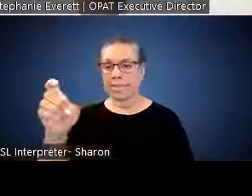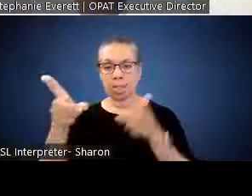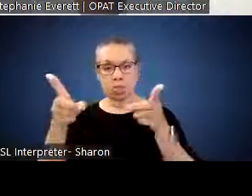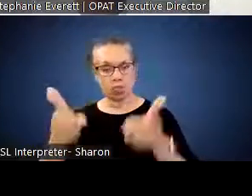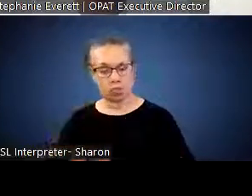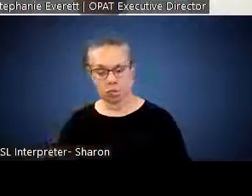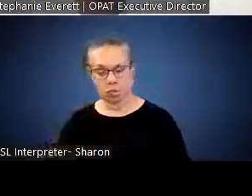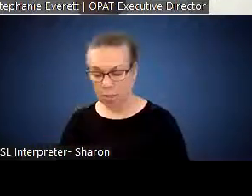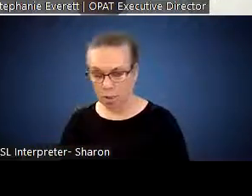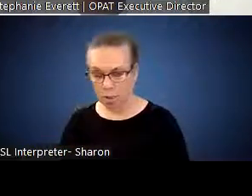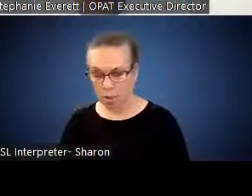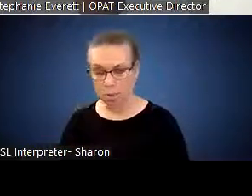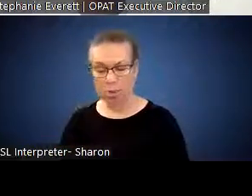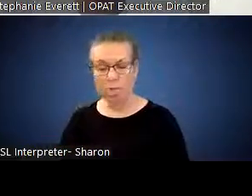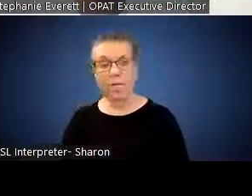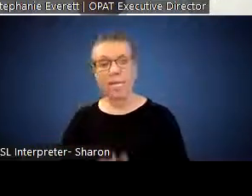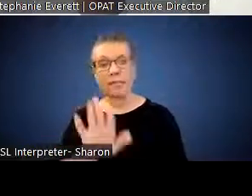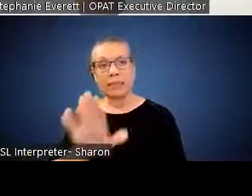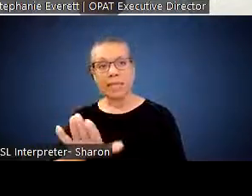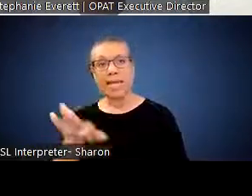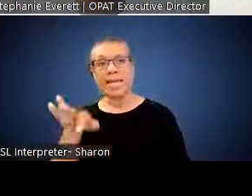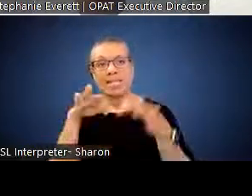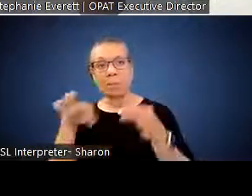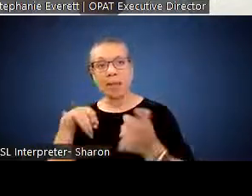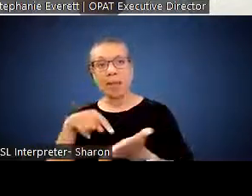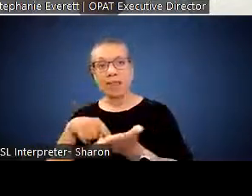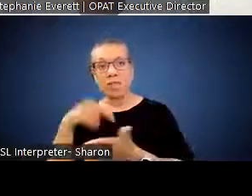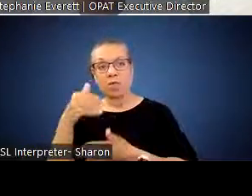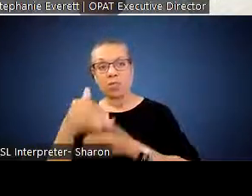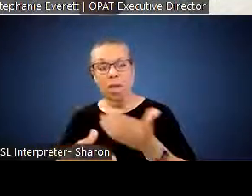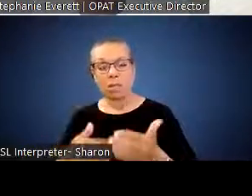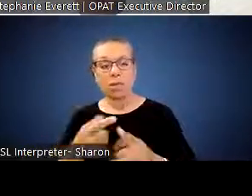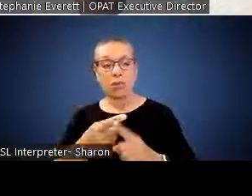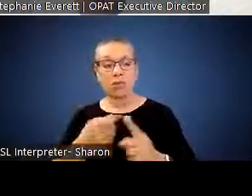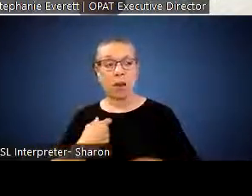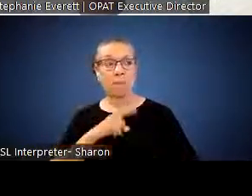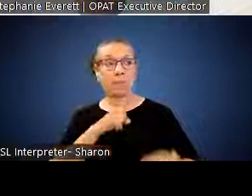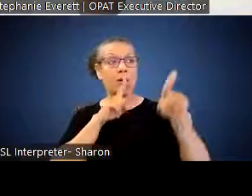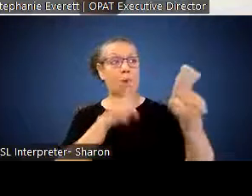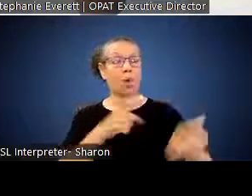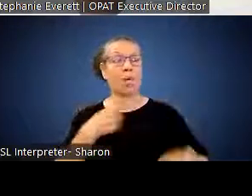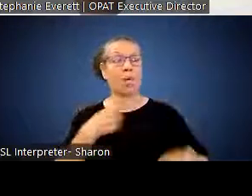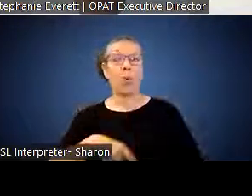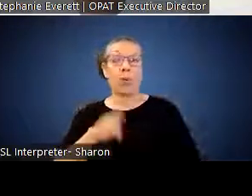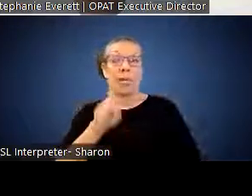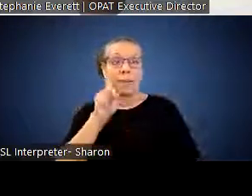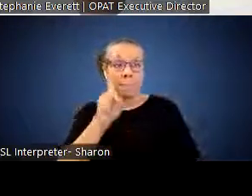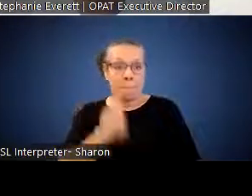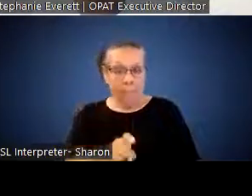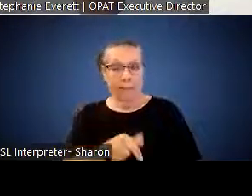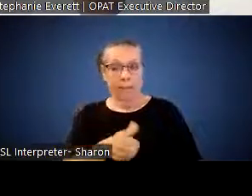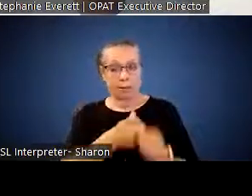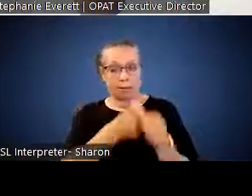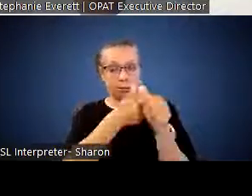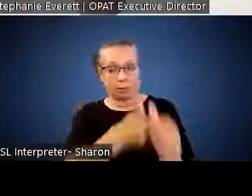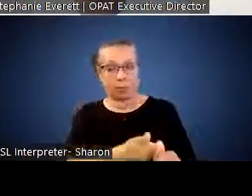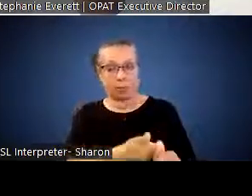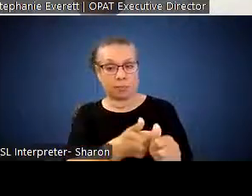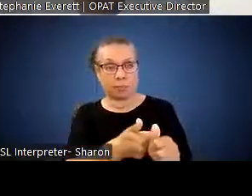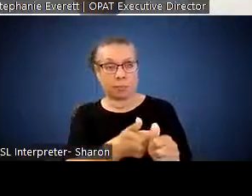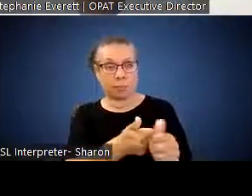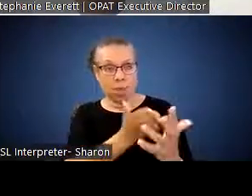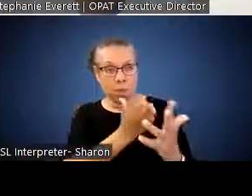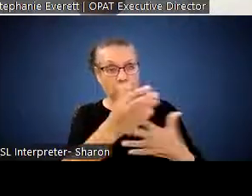and explained to them the process in which we, by ordinance, have to go